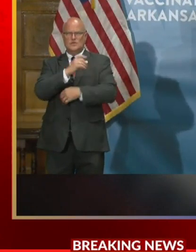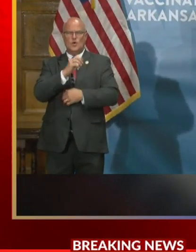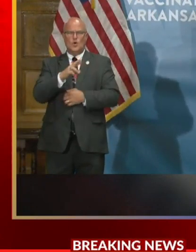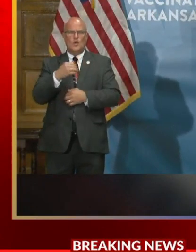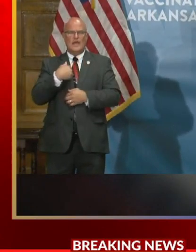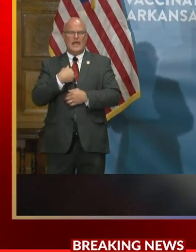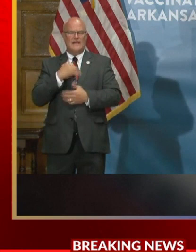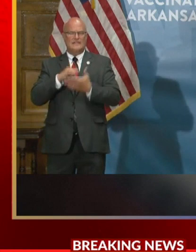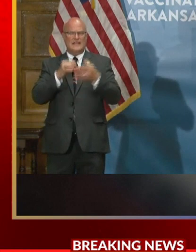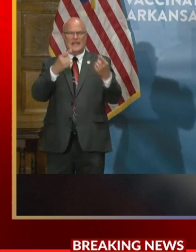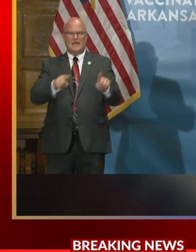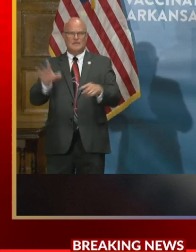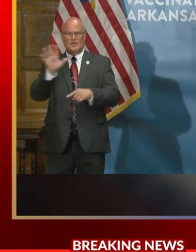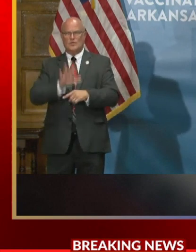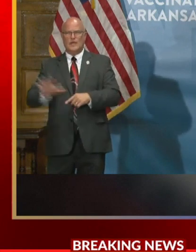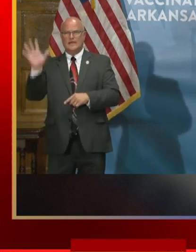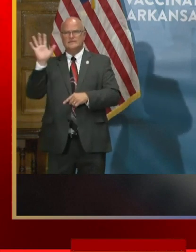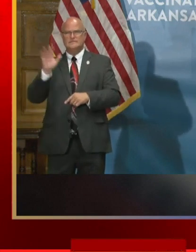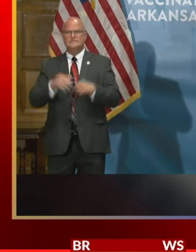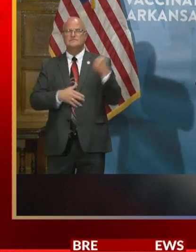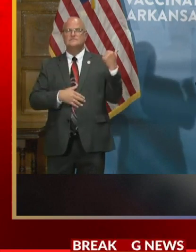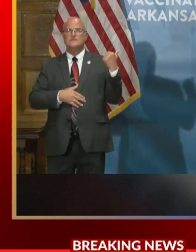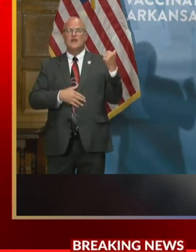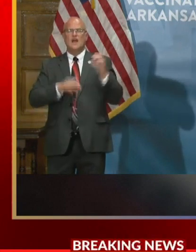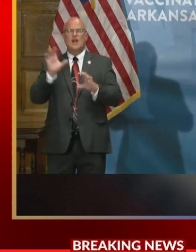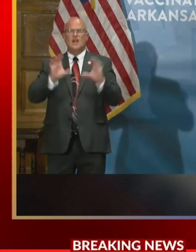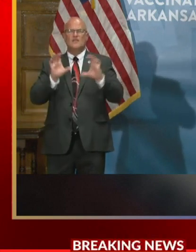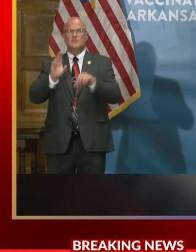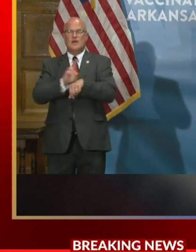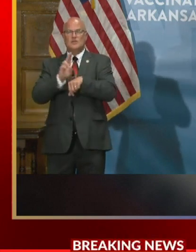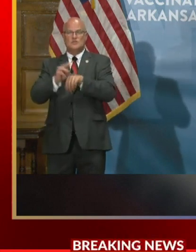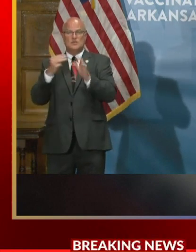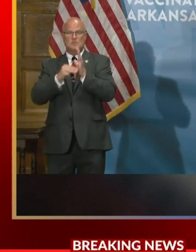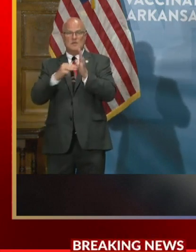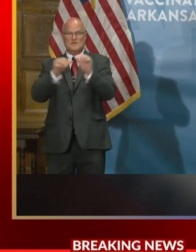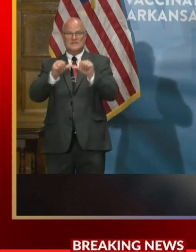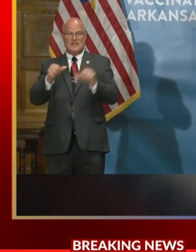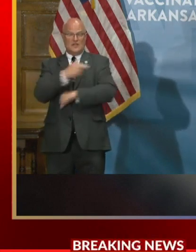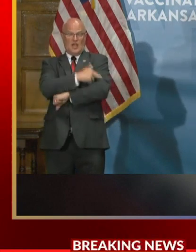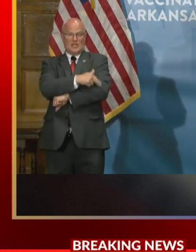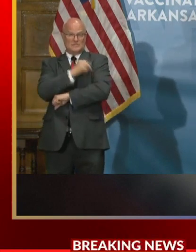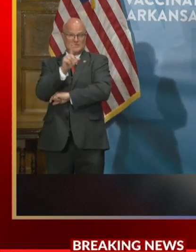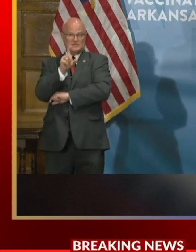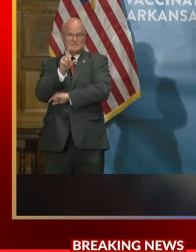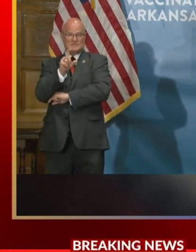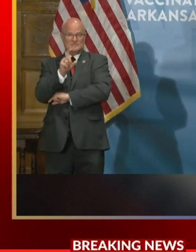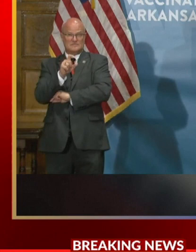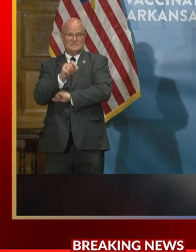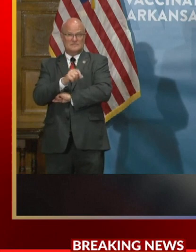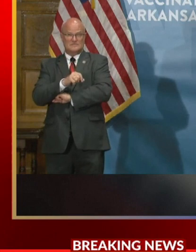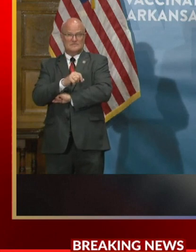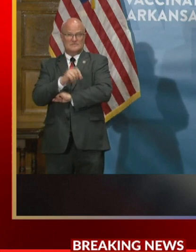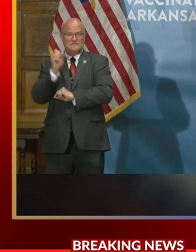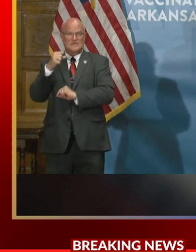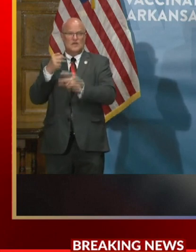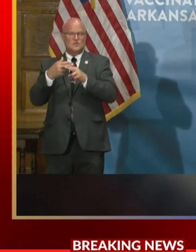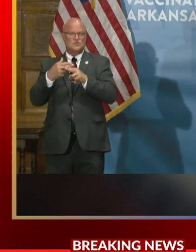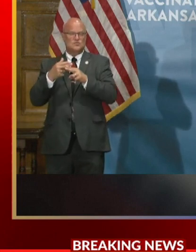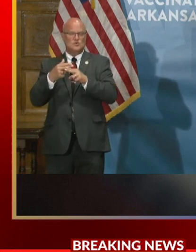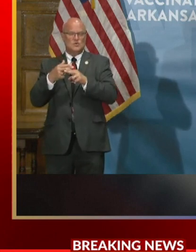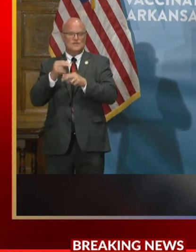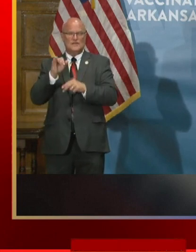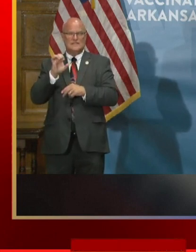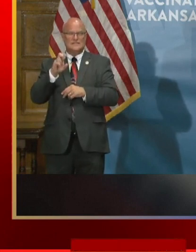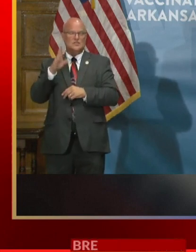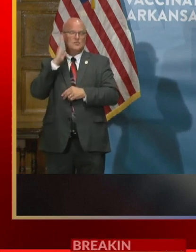happening around that? Conversations about utilizing Memphis area hospitals? Yeah, with the shortage of ICU